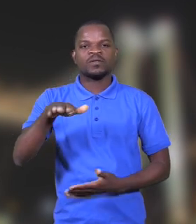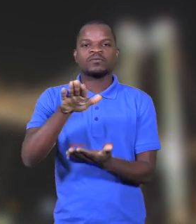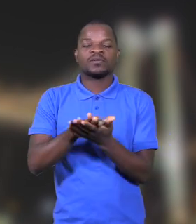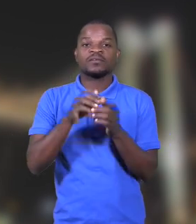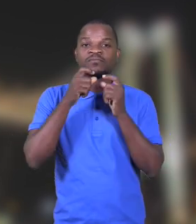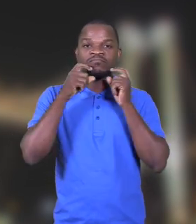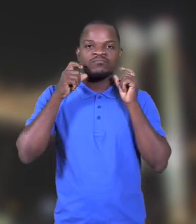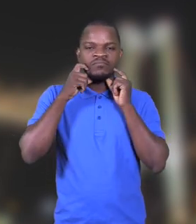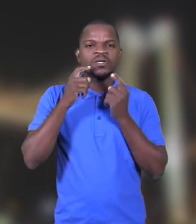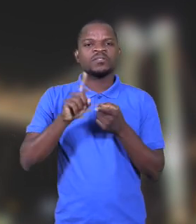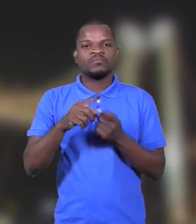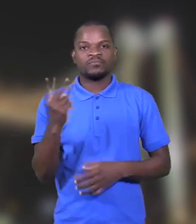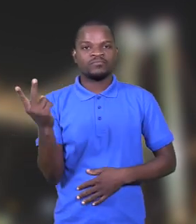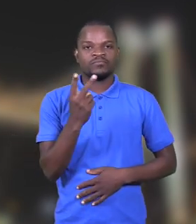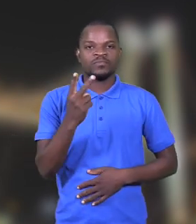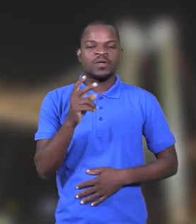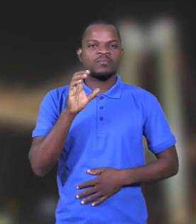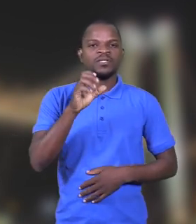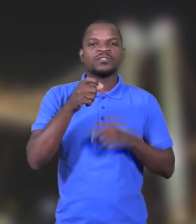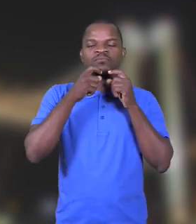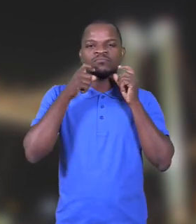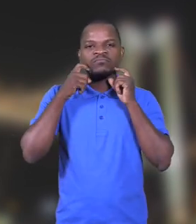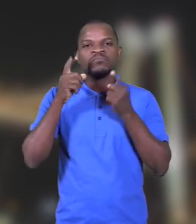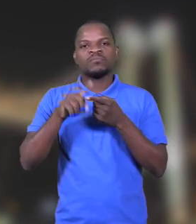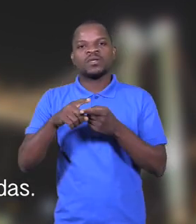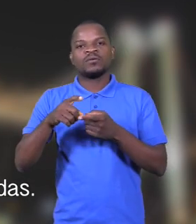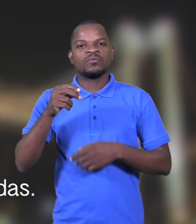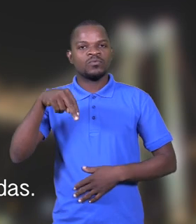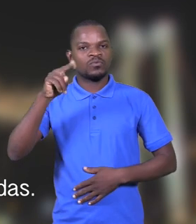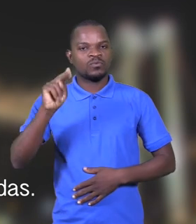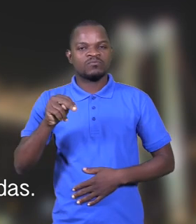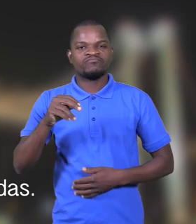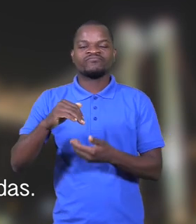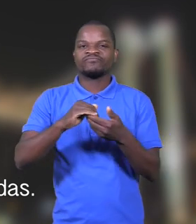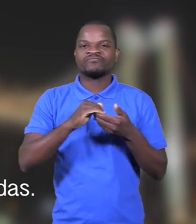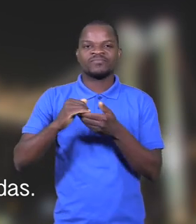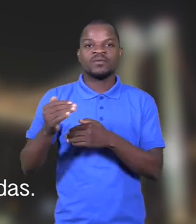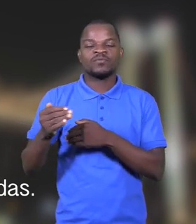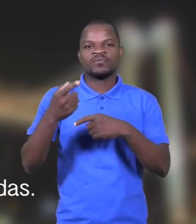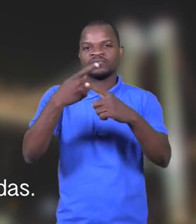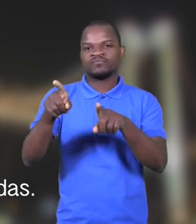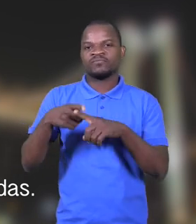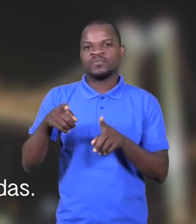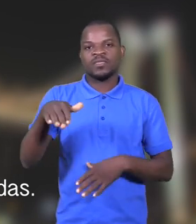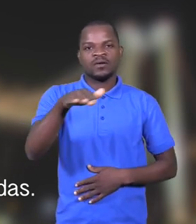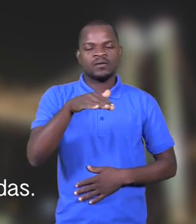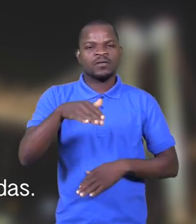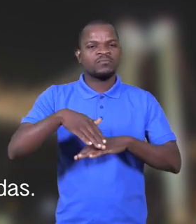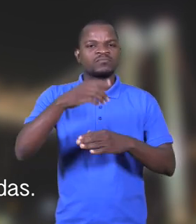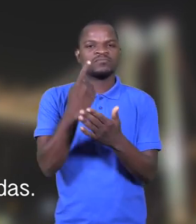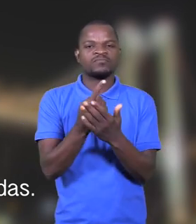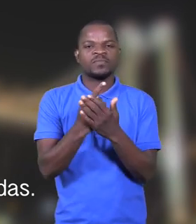Mozambique and Norway are close partners in many areas. A common priority we have are the United Nations